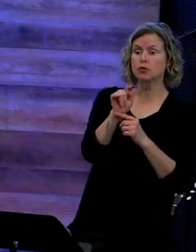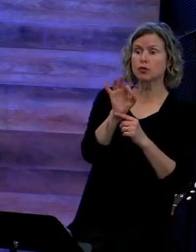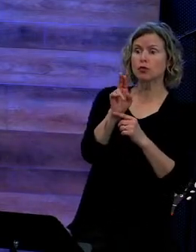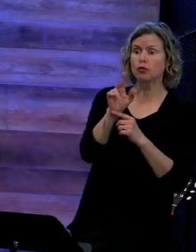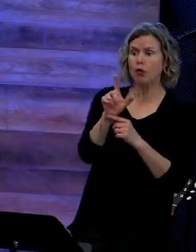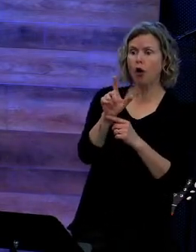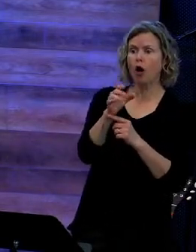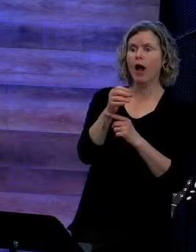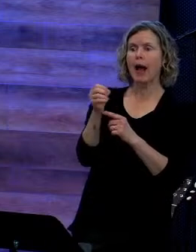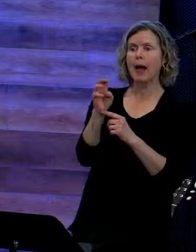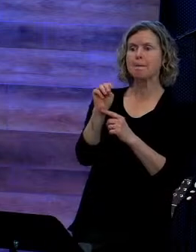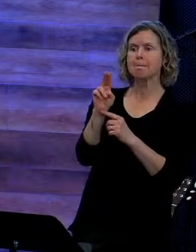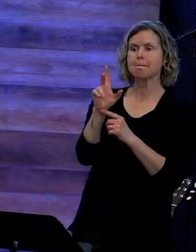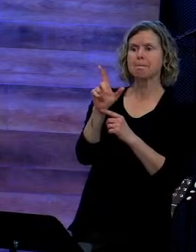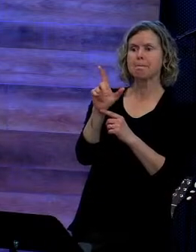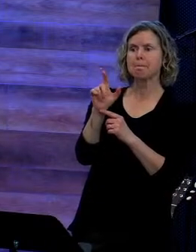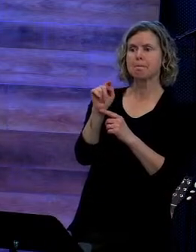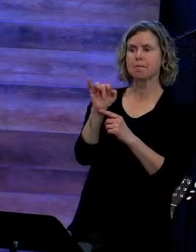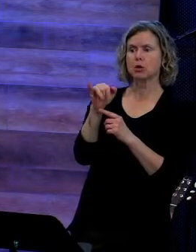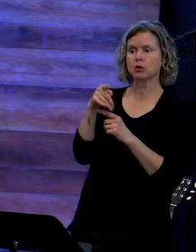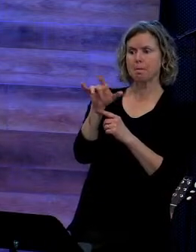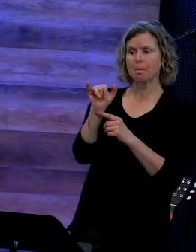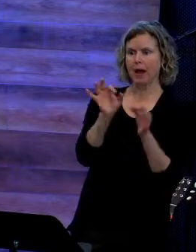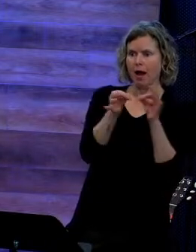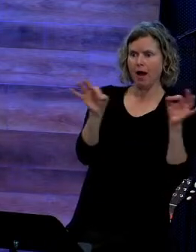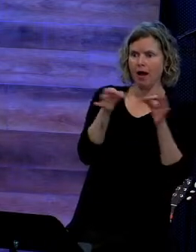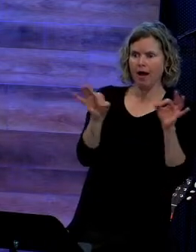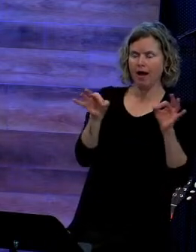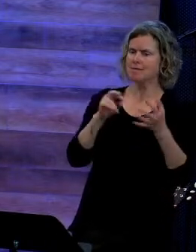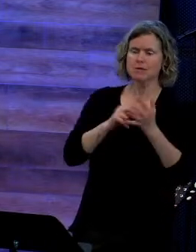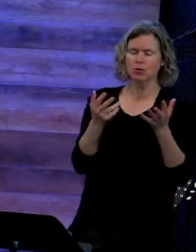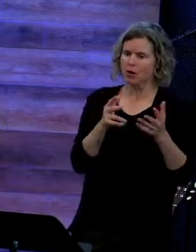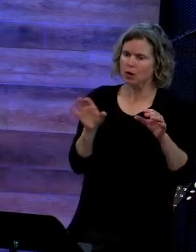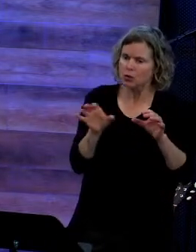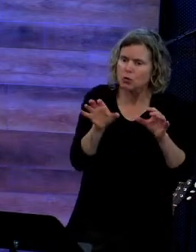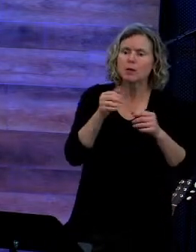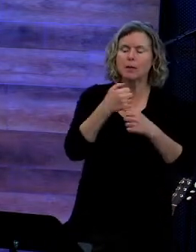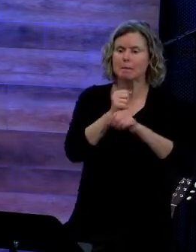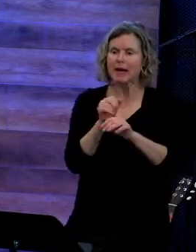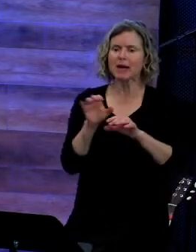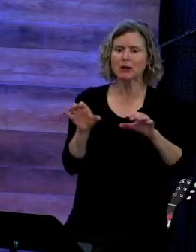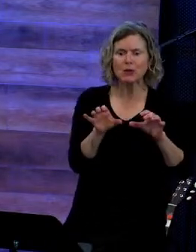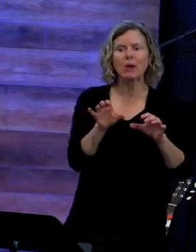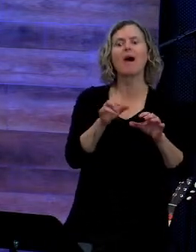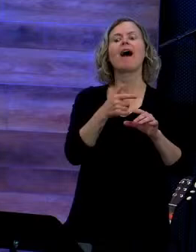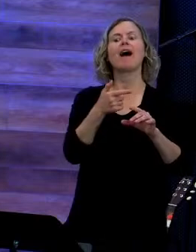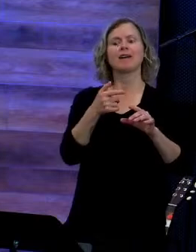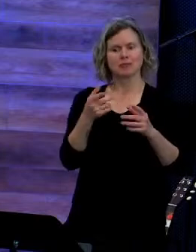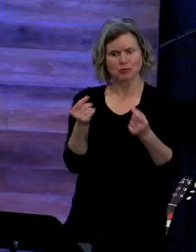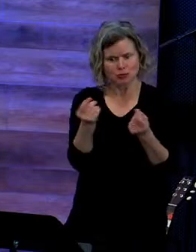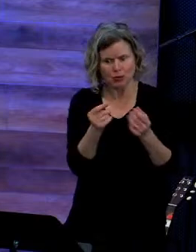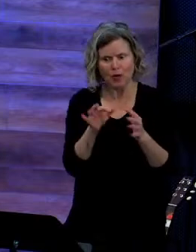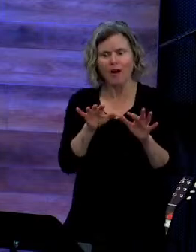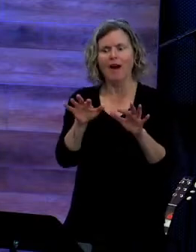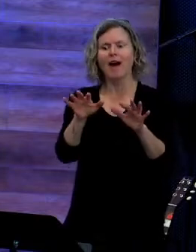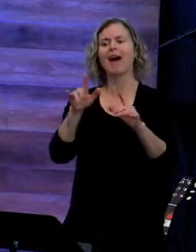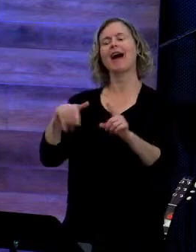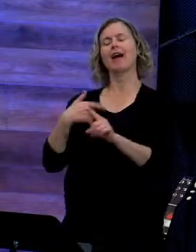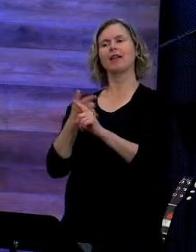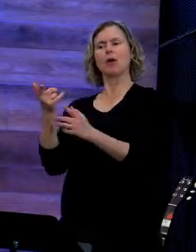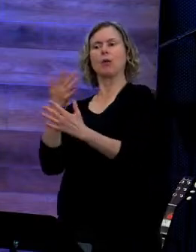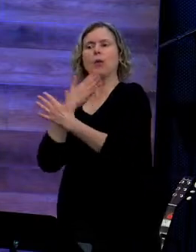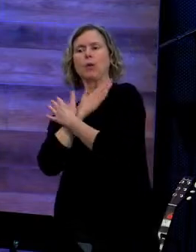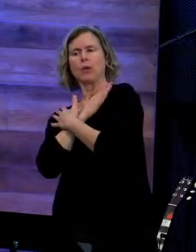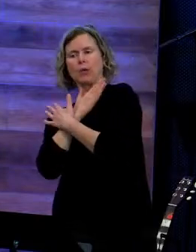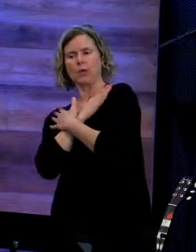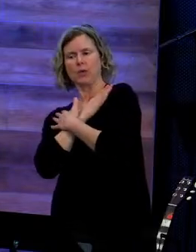of goodness, a time of thriving. God blesses and makes holy the seventh day. So I think in this context, it means two things. One, it